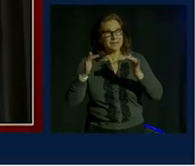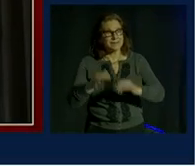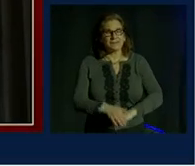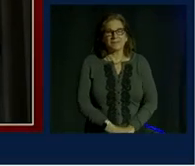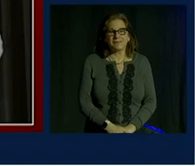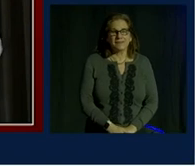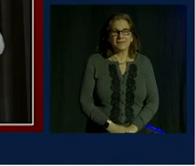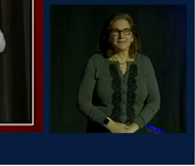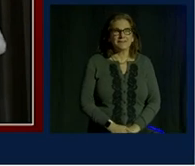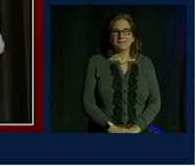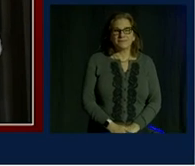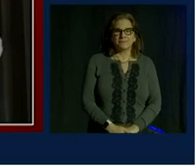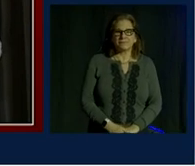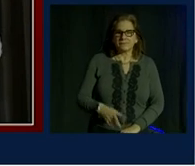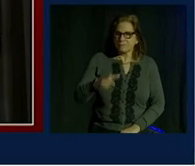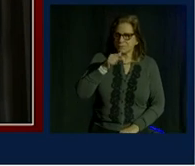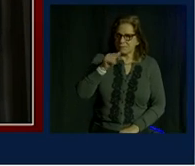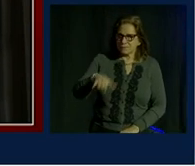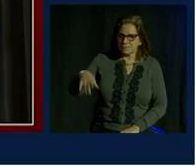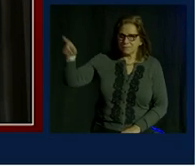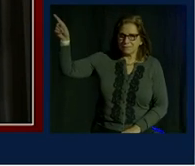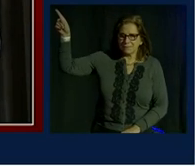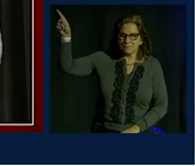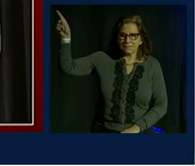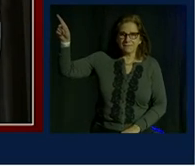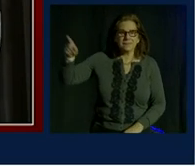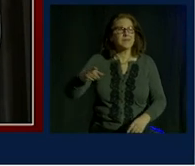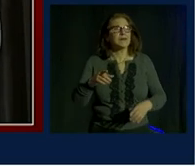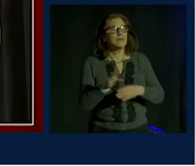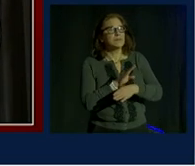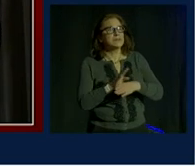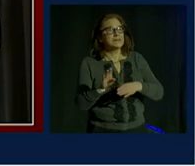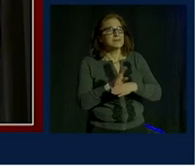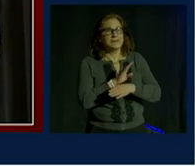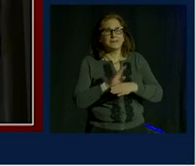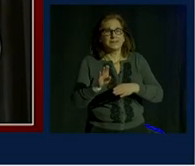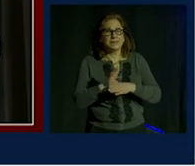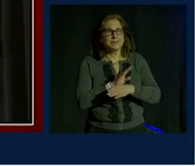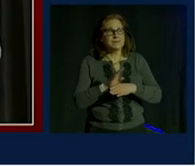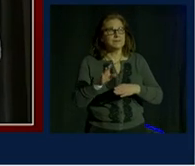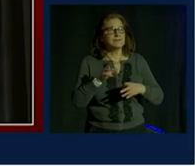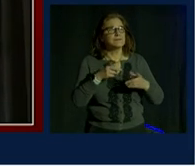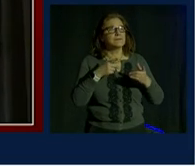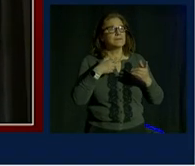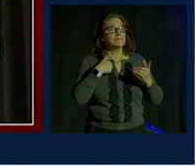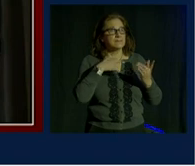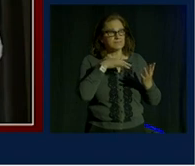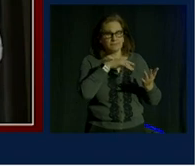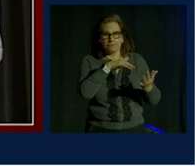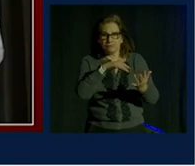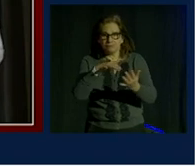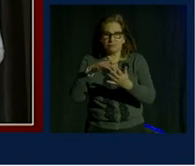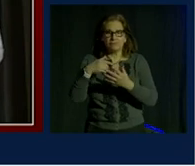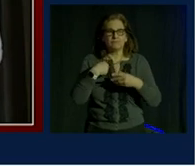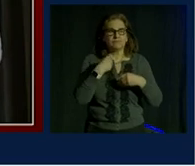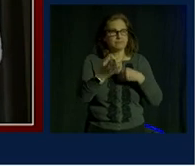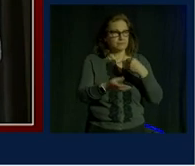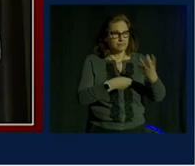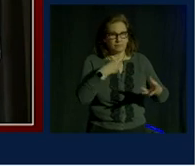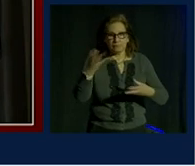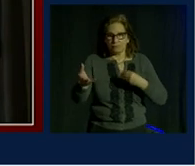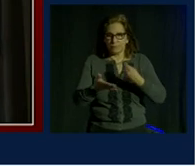socially disadvantaged businesses. We also funded a disparity study, and I know that the deputy mayor is working hard with his team. And we want